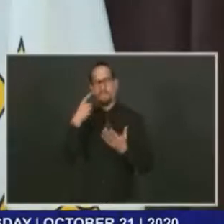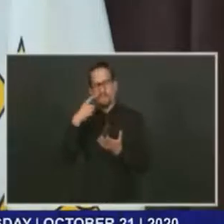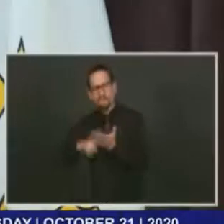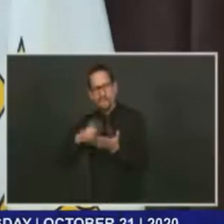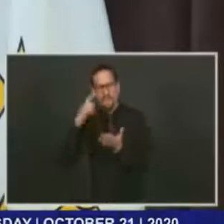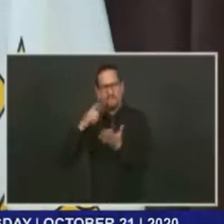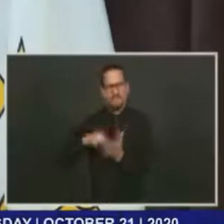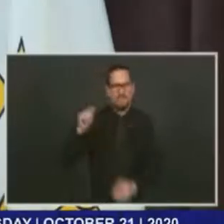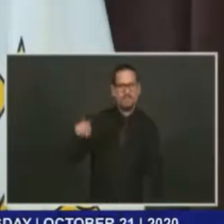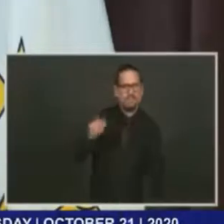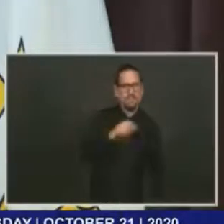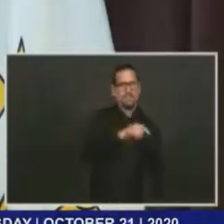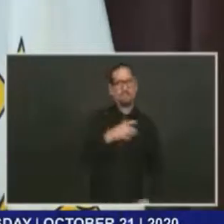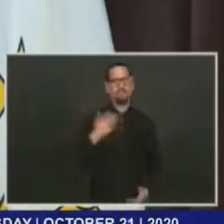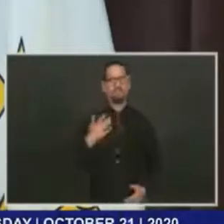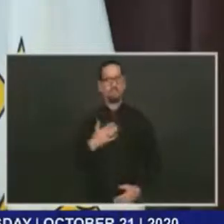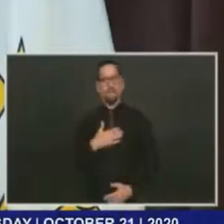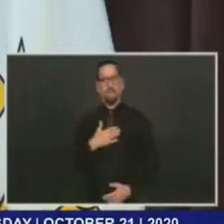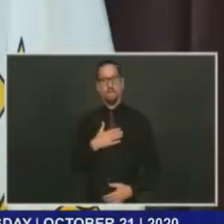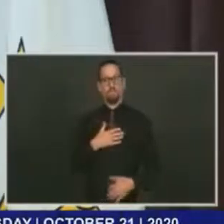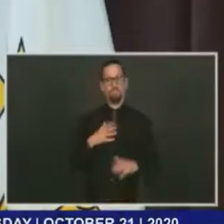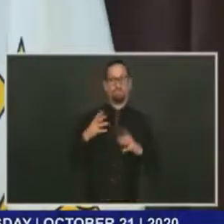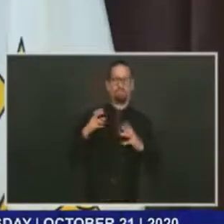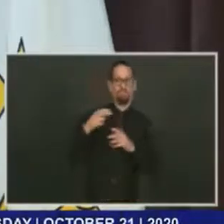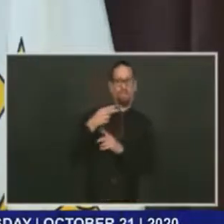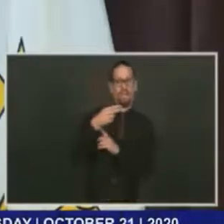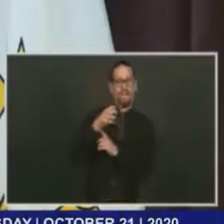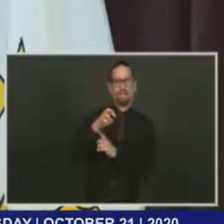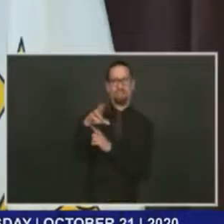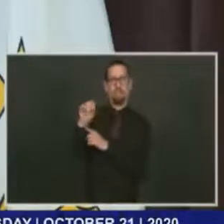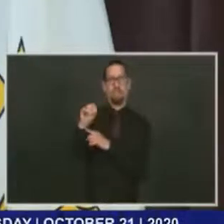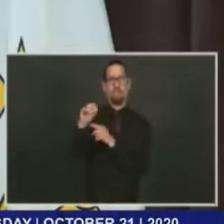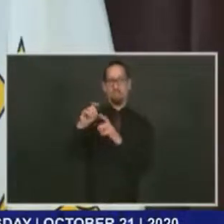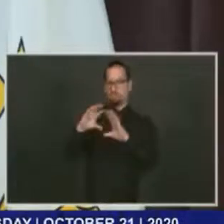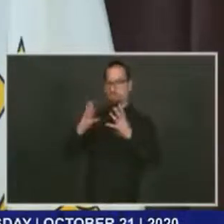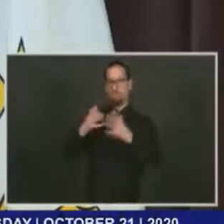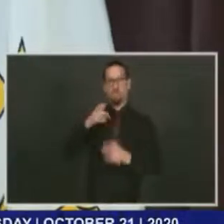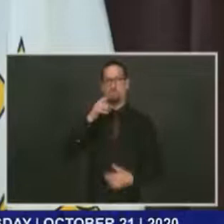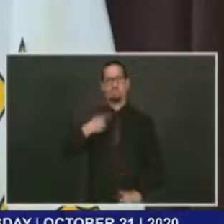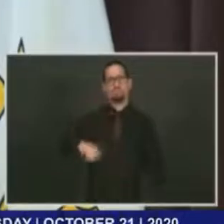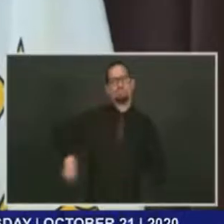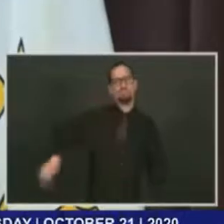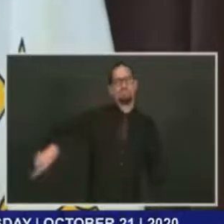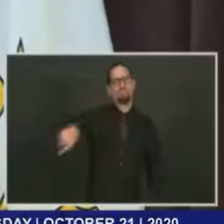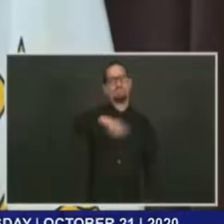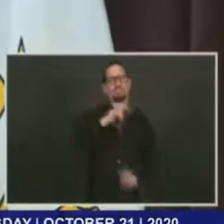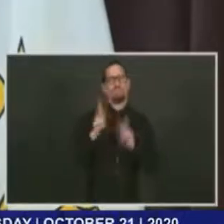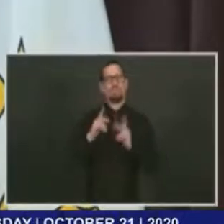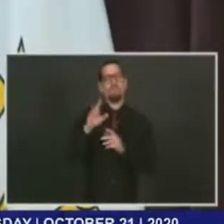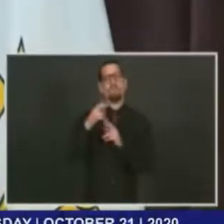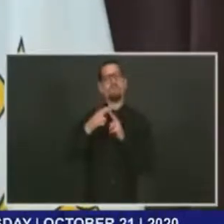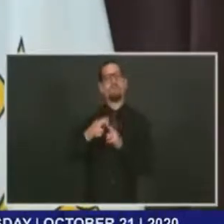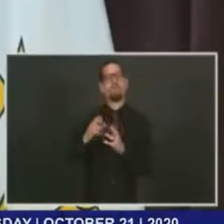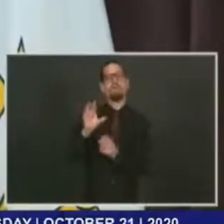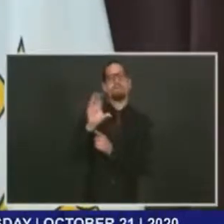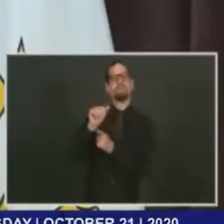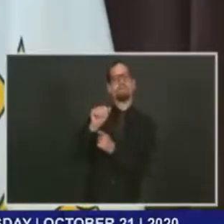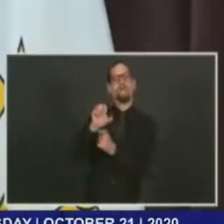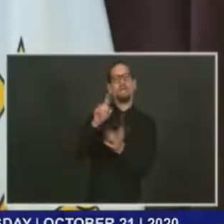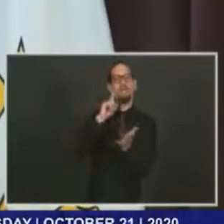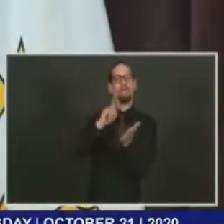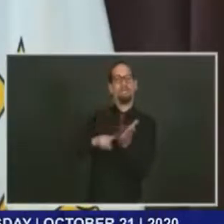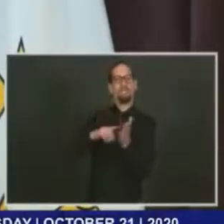my heroes in all of the folks that are working on case investigation, contact tracing, our testing,